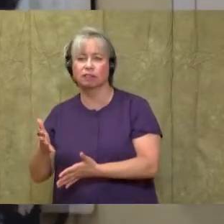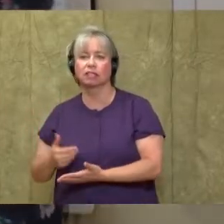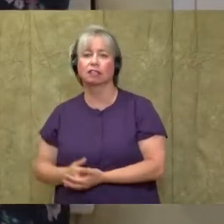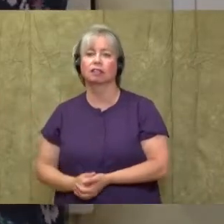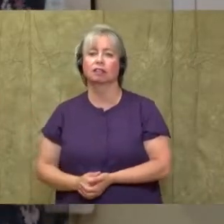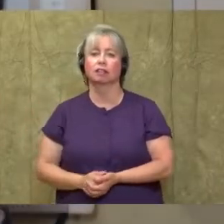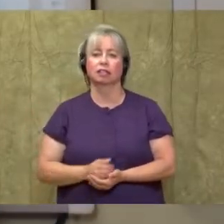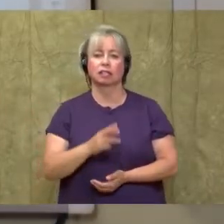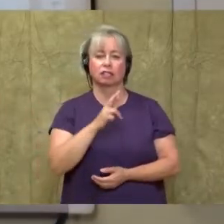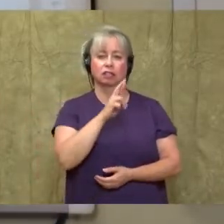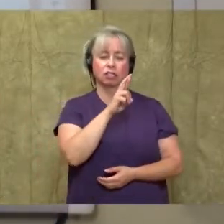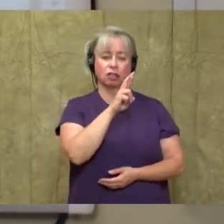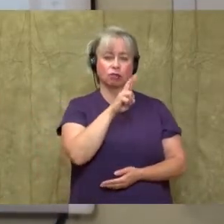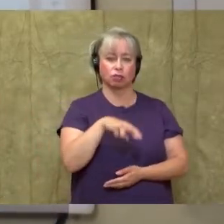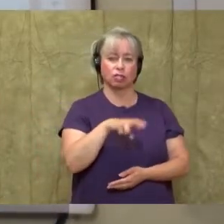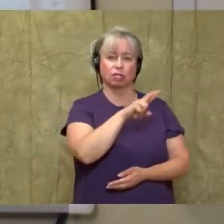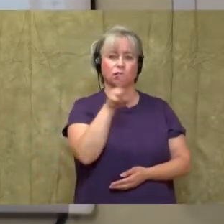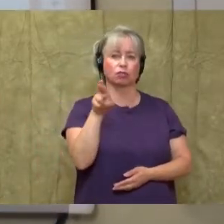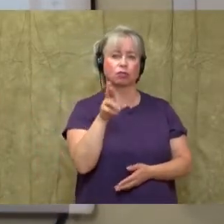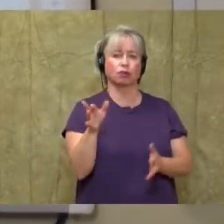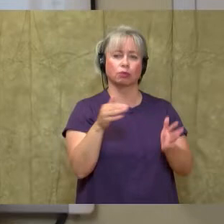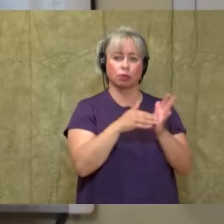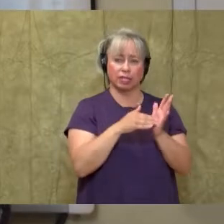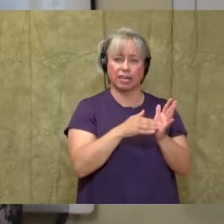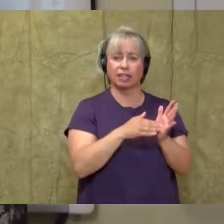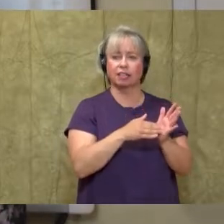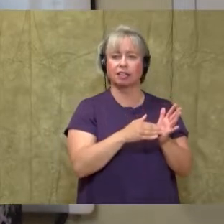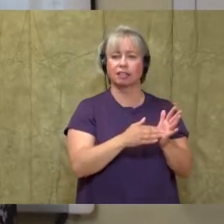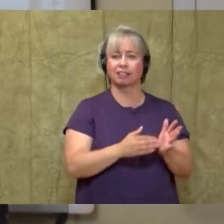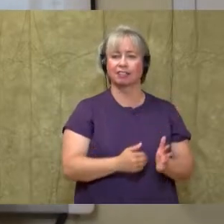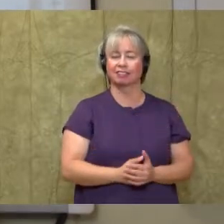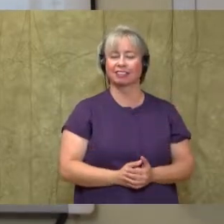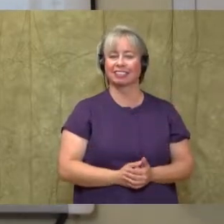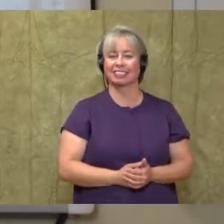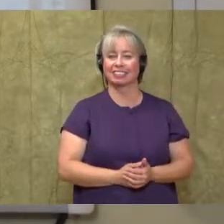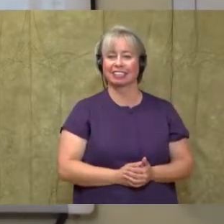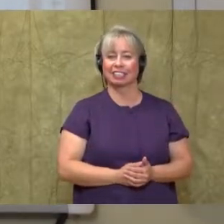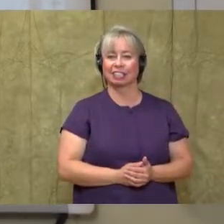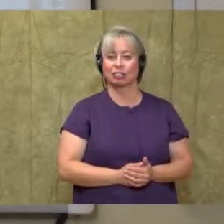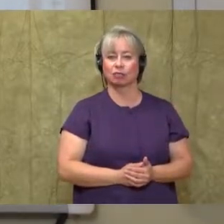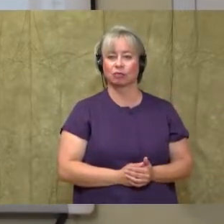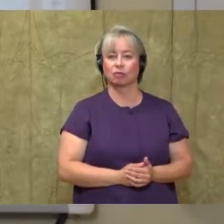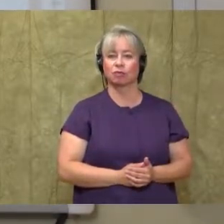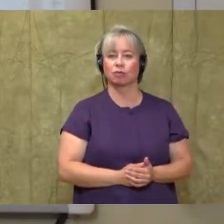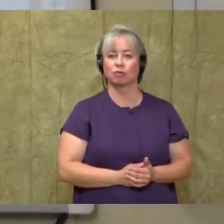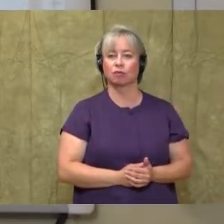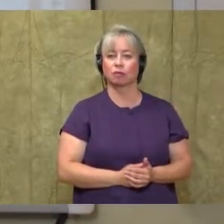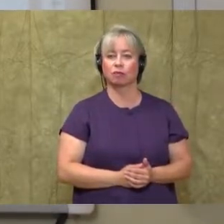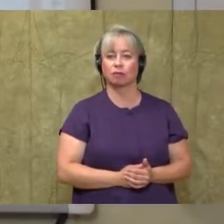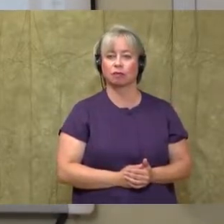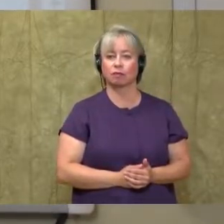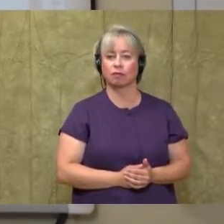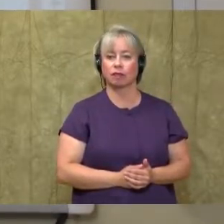625. We're going to hit our square root button. Oop, we got to have our clicker on. Hit our square root